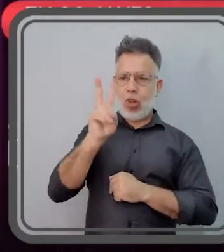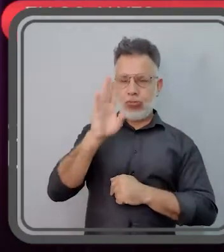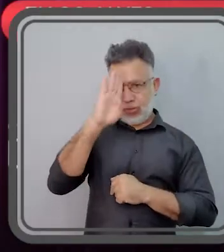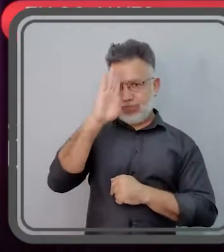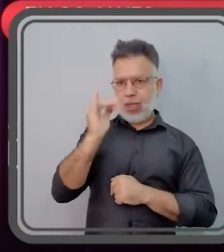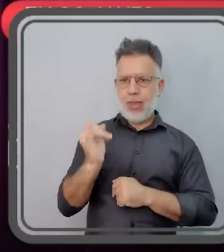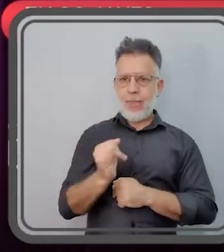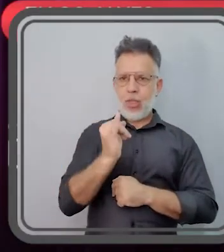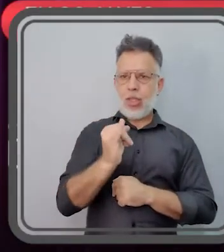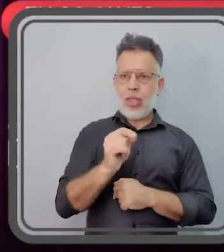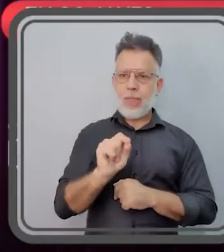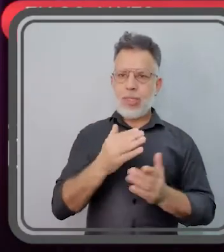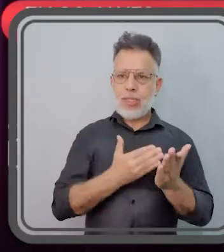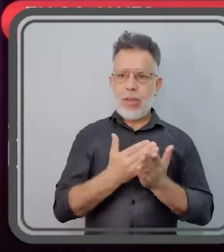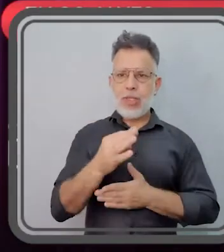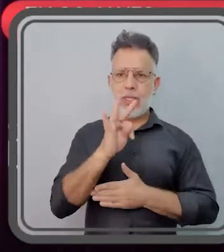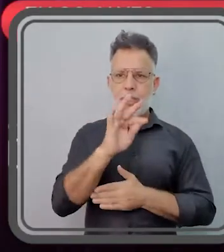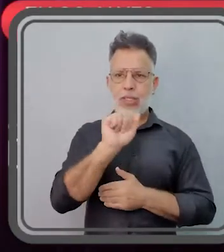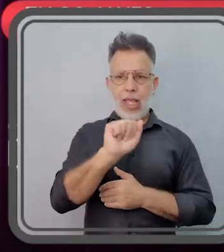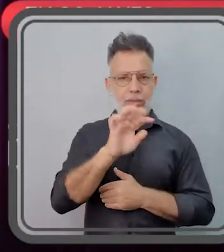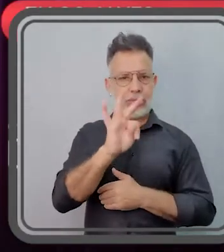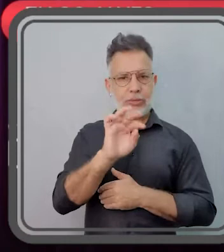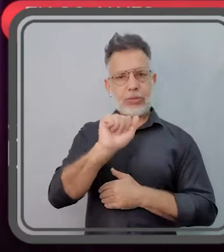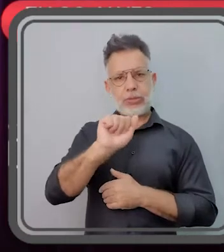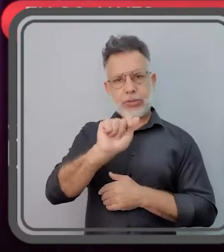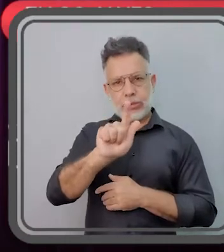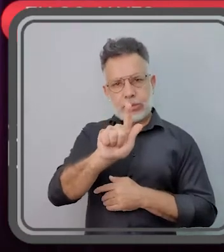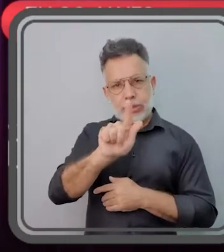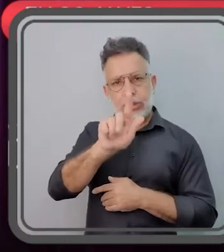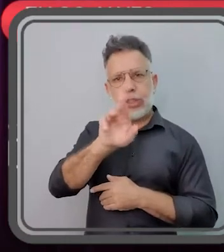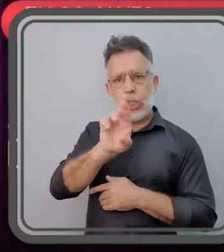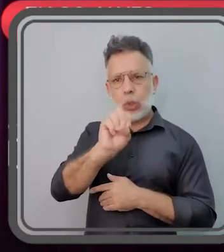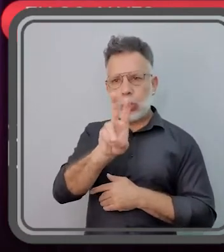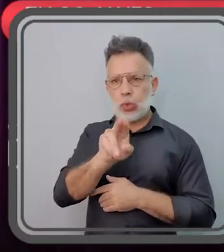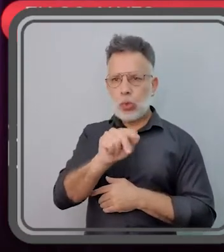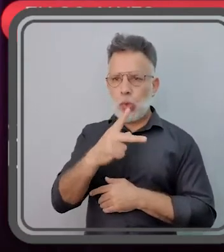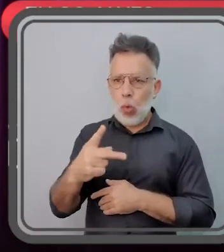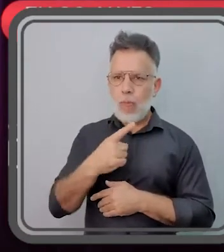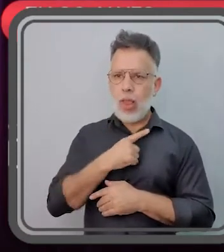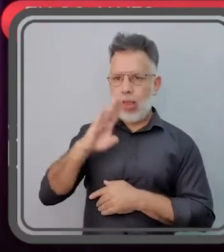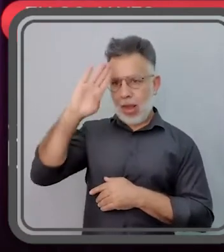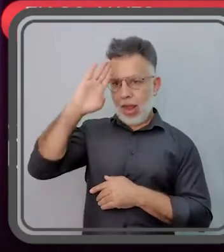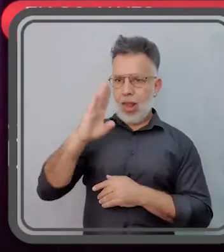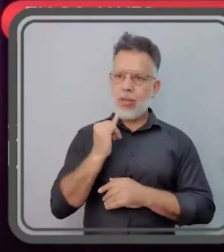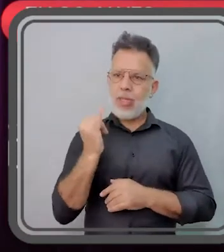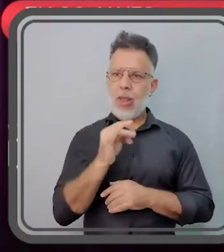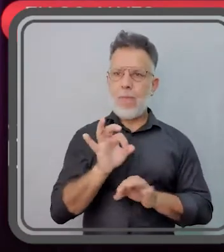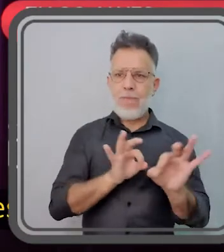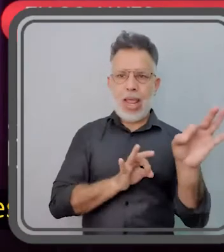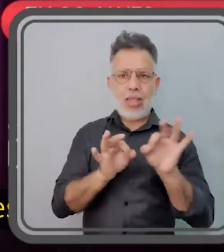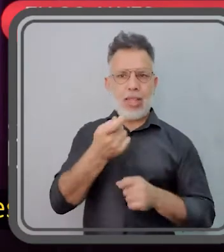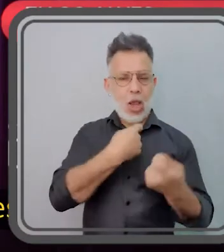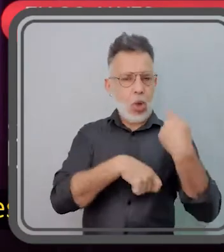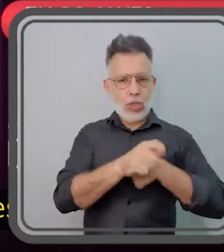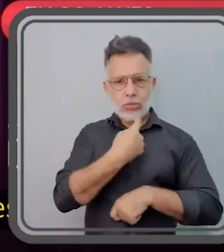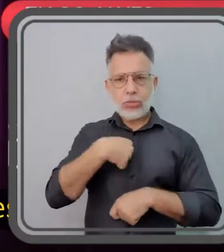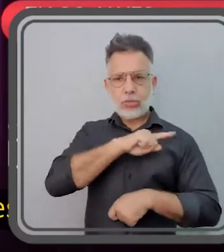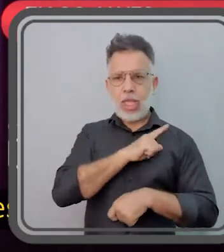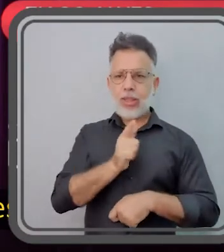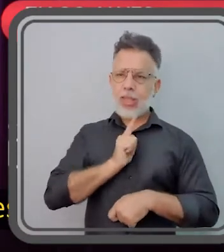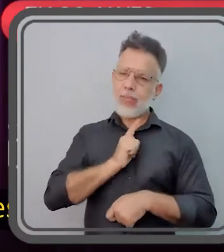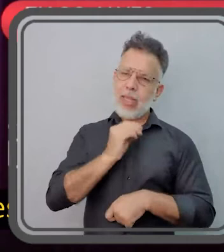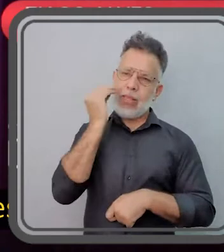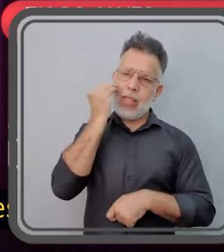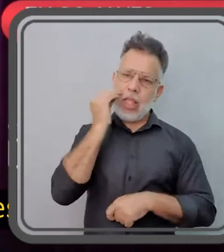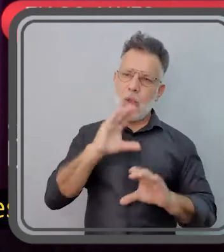core principles of Tata Group is that it's a very core part of our business plan is that we also try and impact